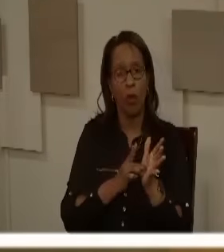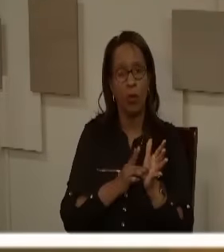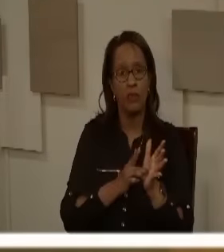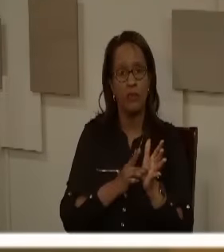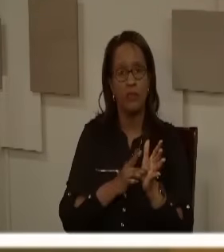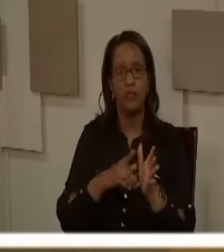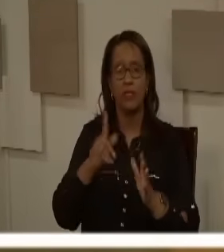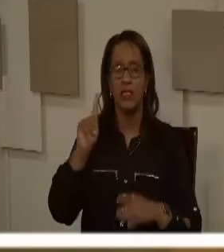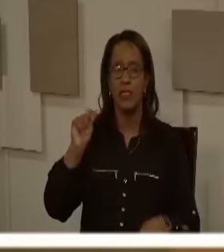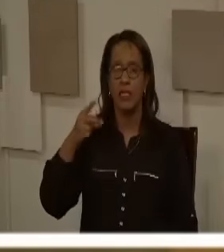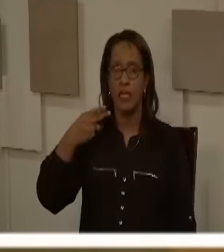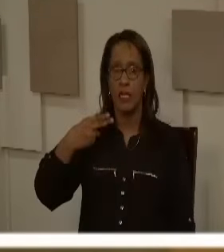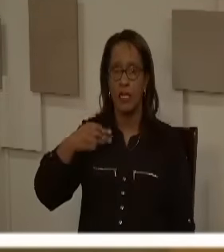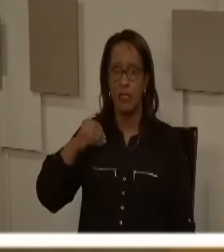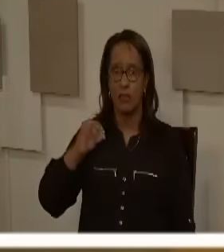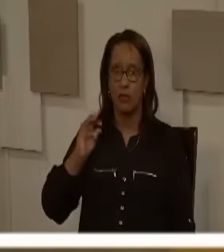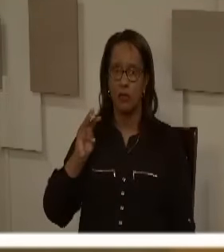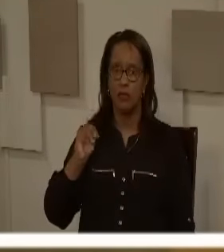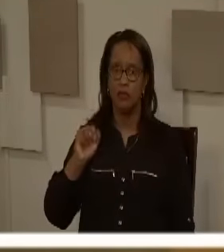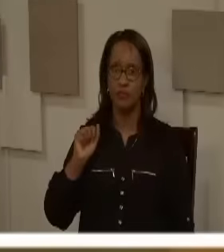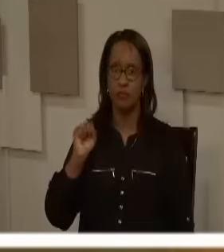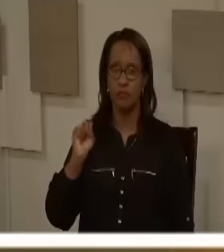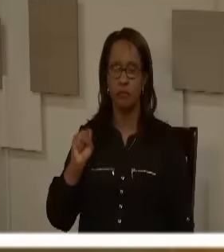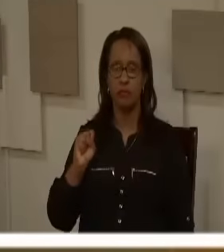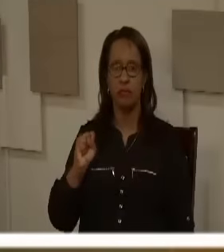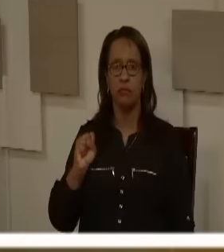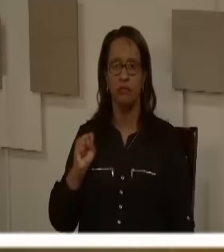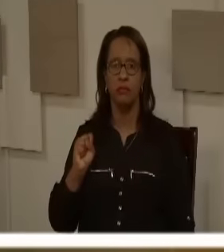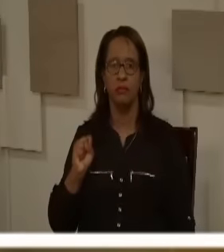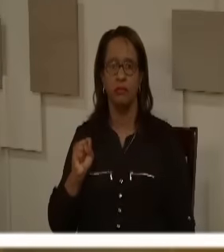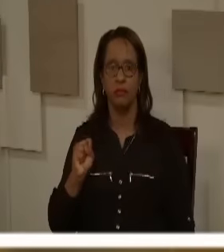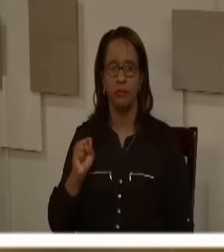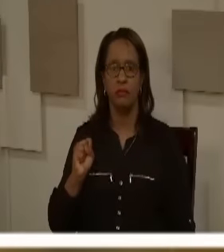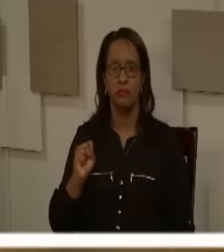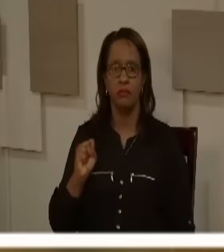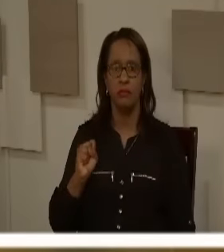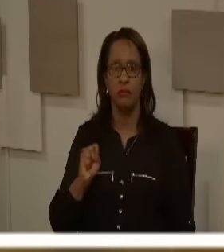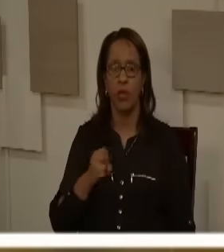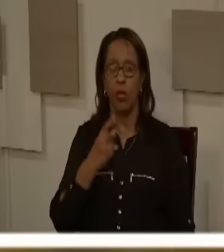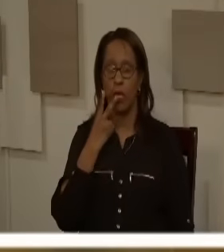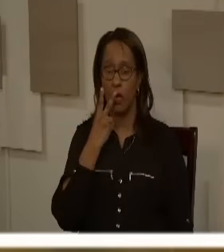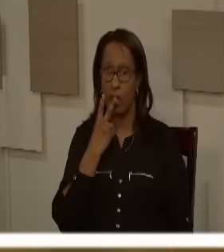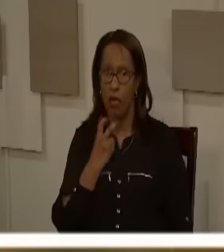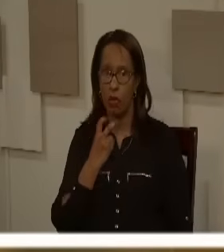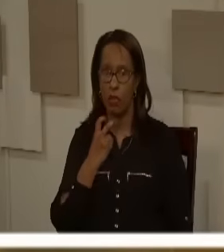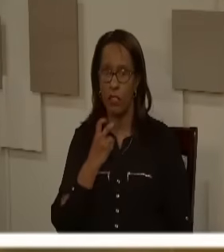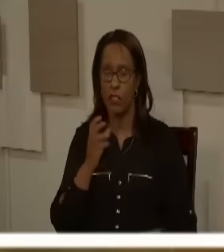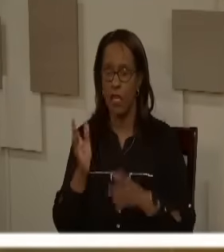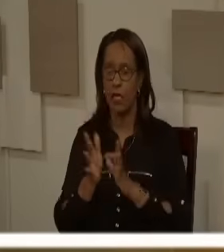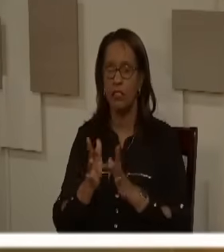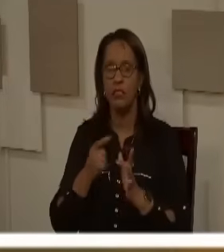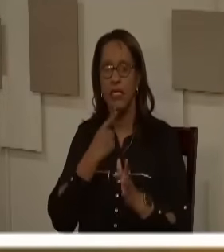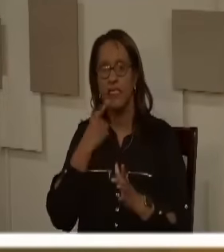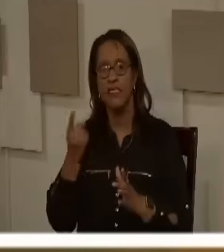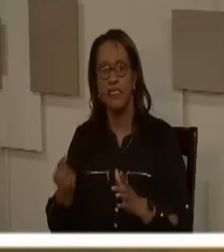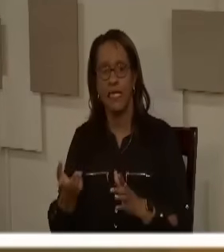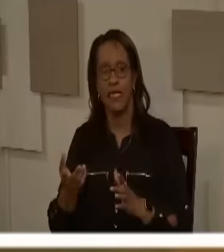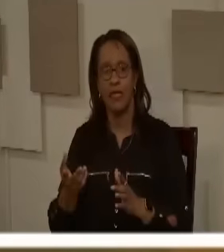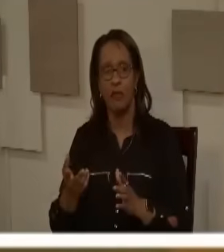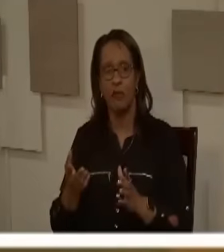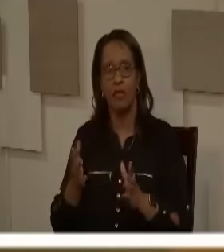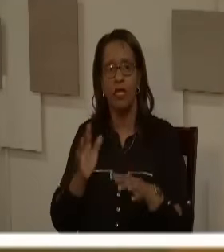hand in the wound. The wound is still in the risen body of Jesus Christ. It's to understand the